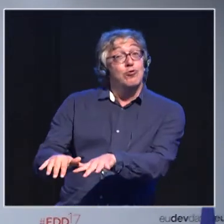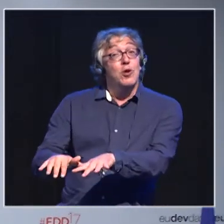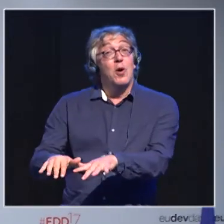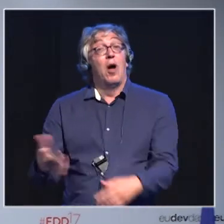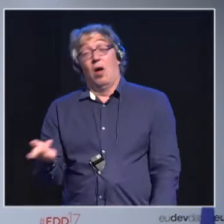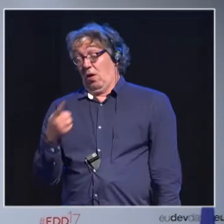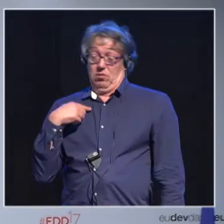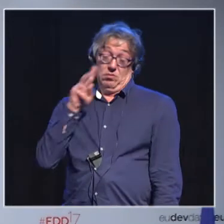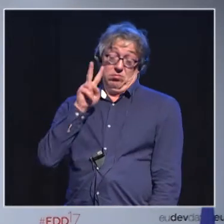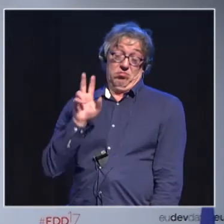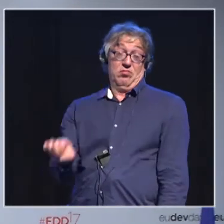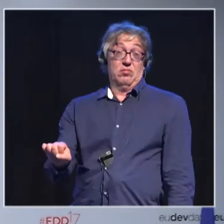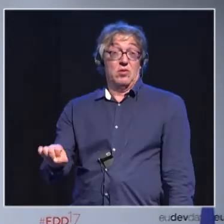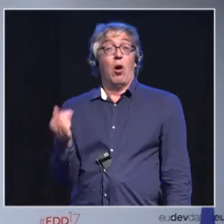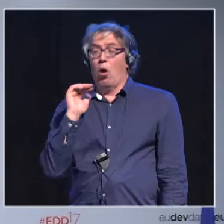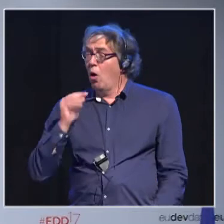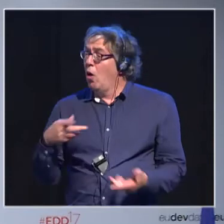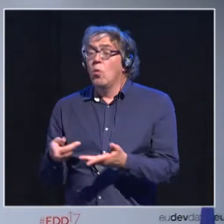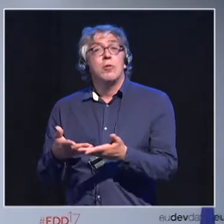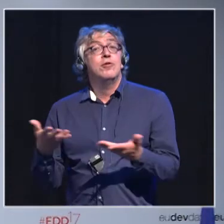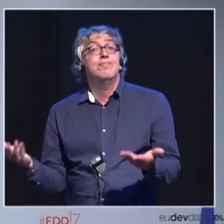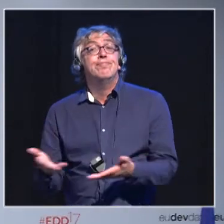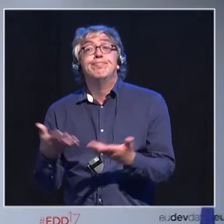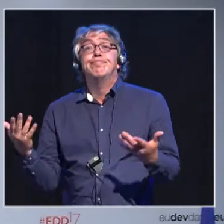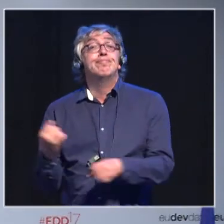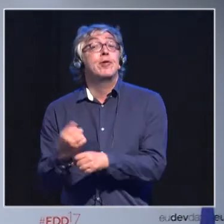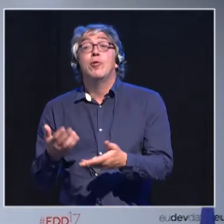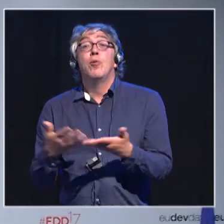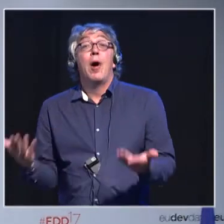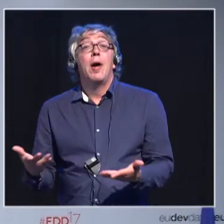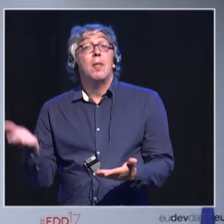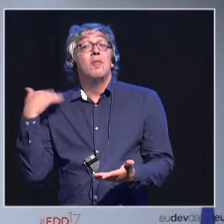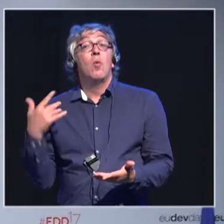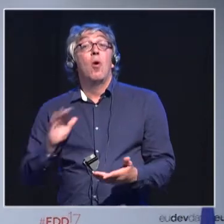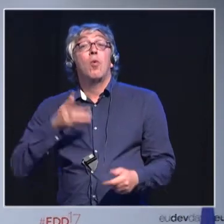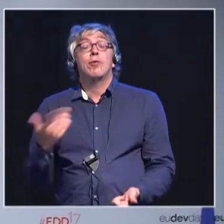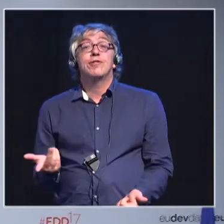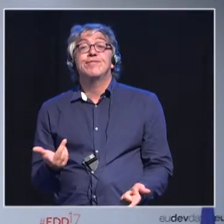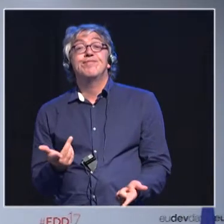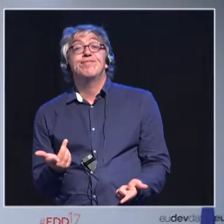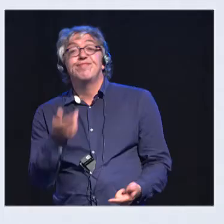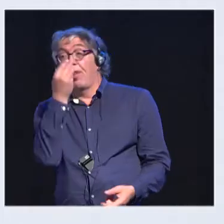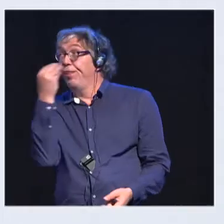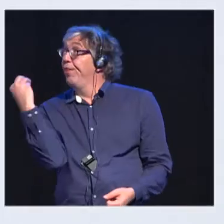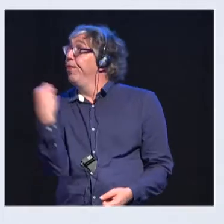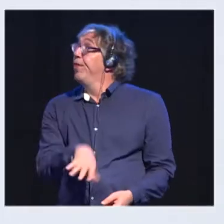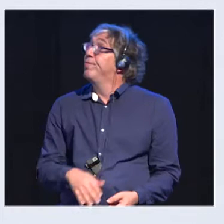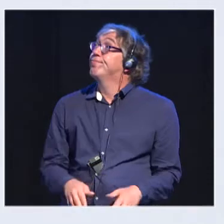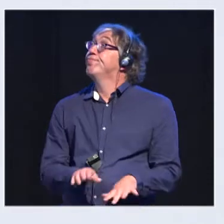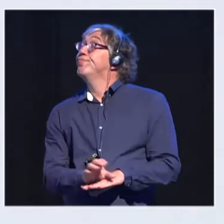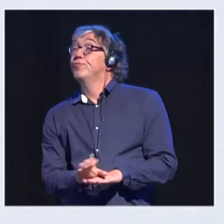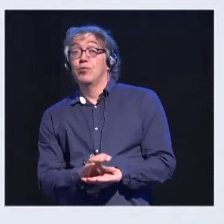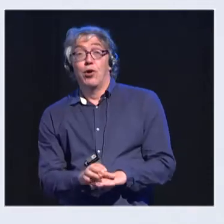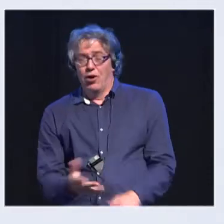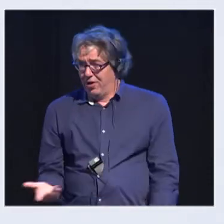cause of women not getting into STEM is because of lack of interest. And this can be, like